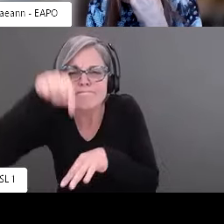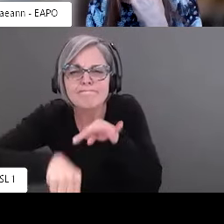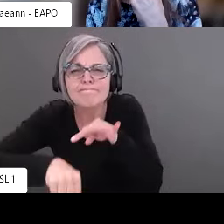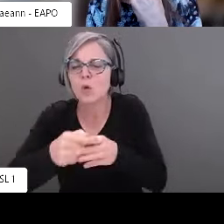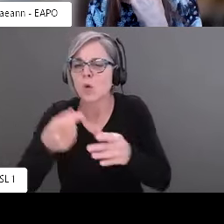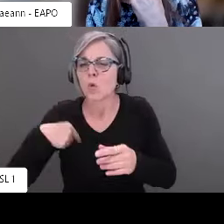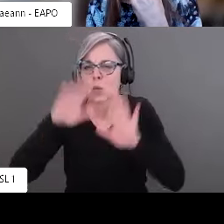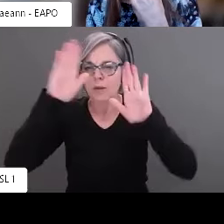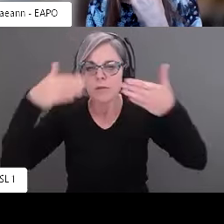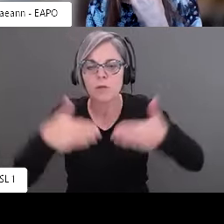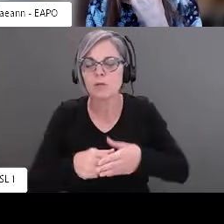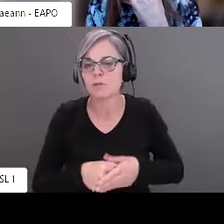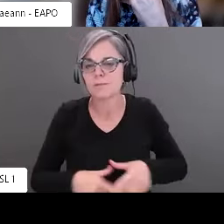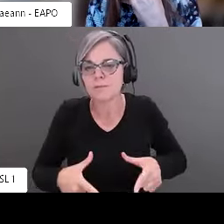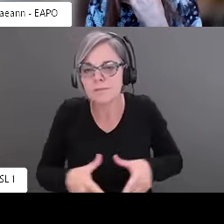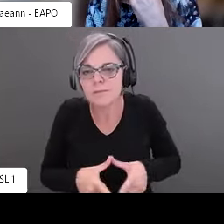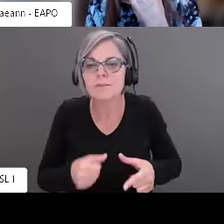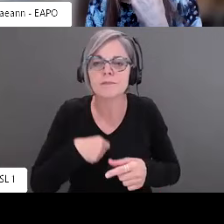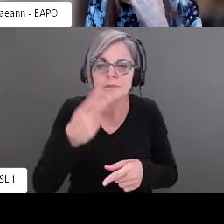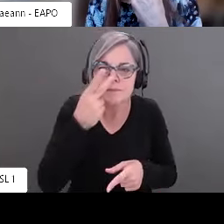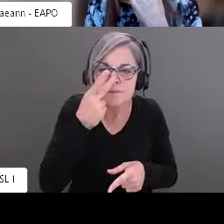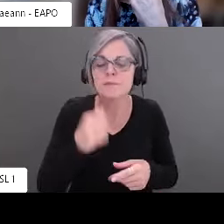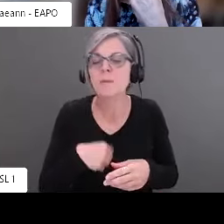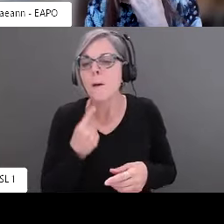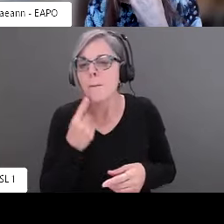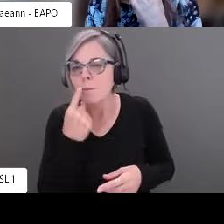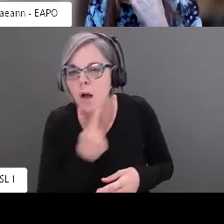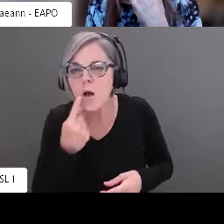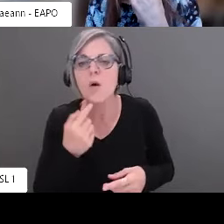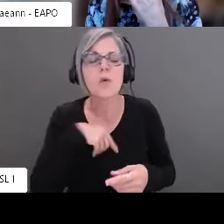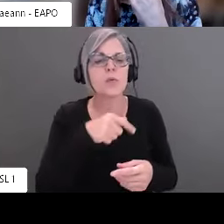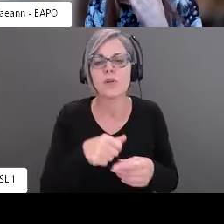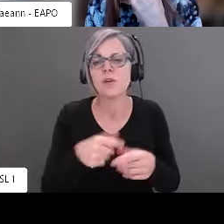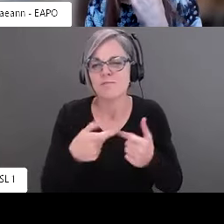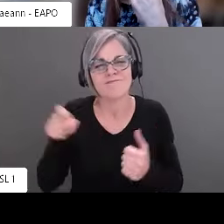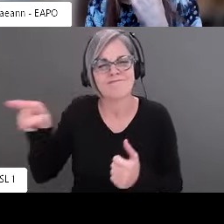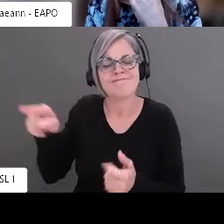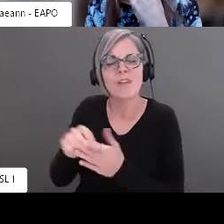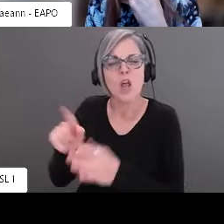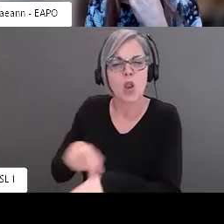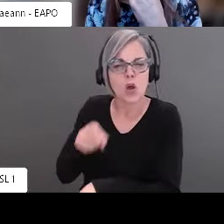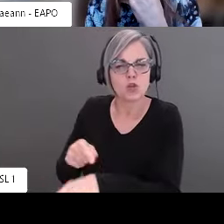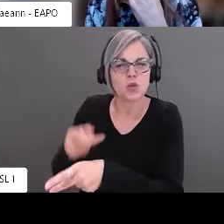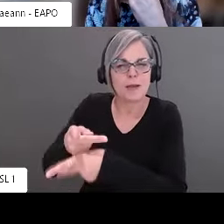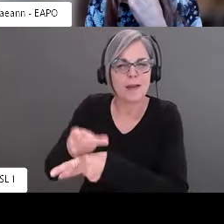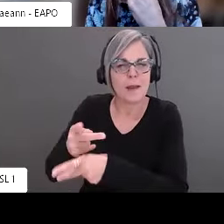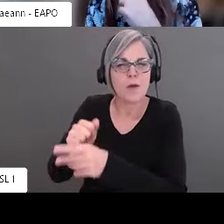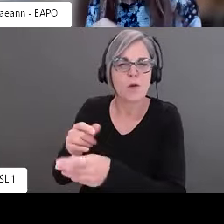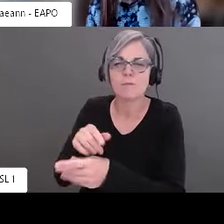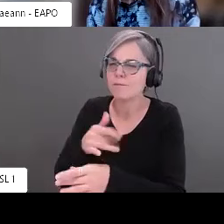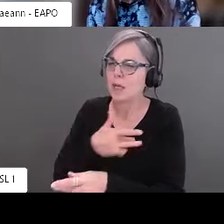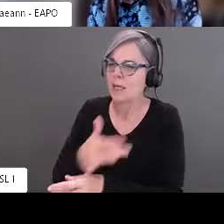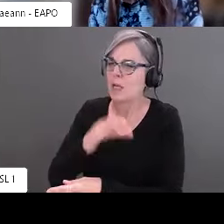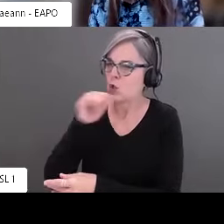areas, mouth, etc., which they don't typically do, but can be very important, especially when we're worried about a sexual assault. And